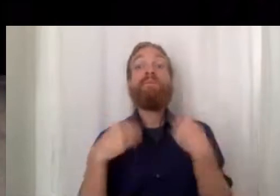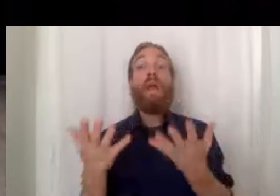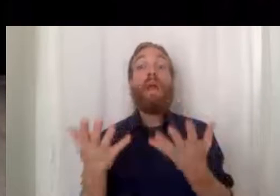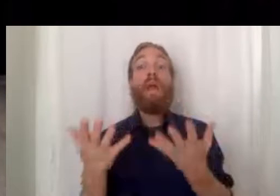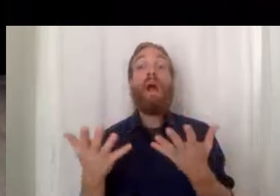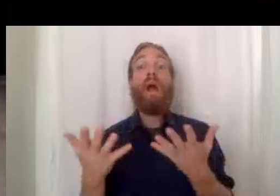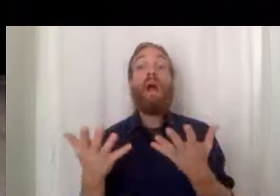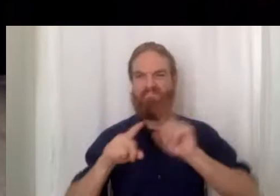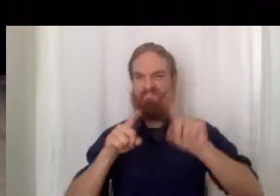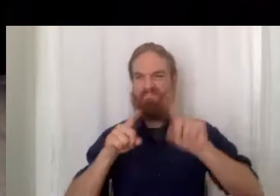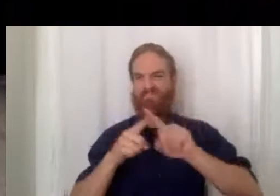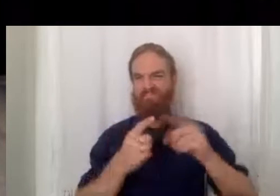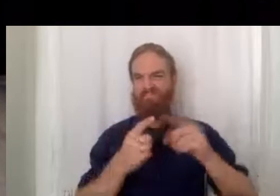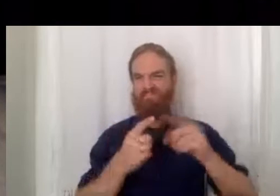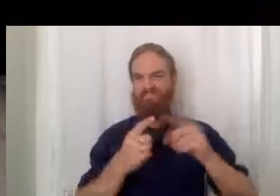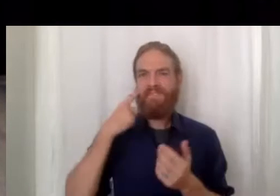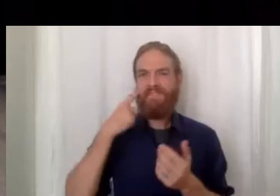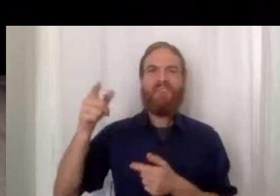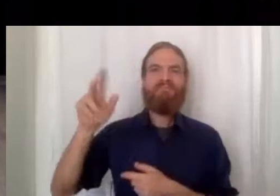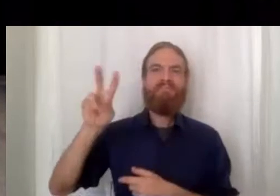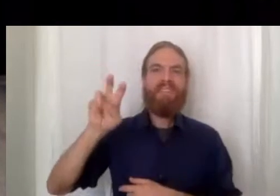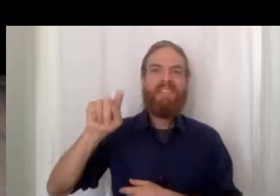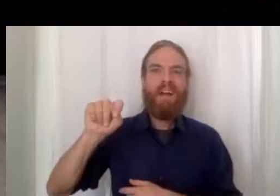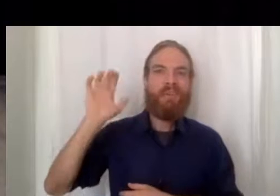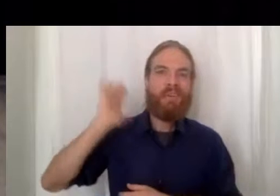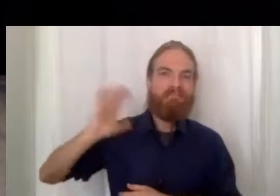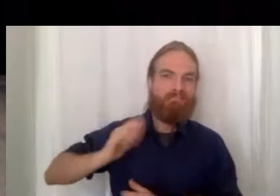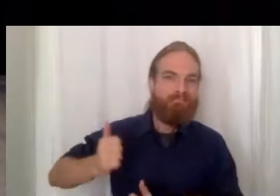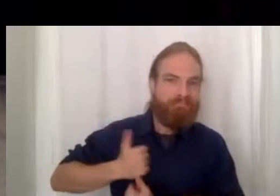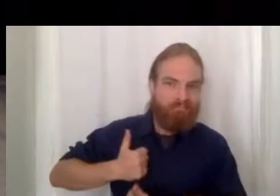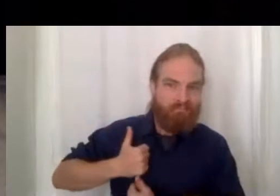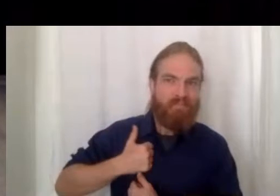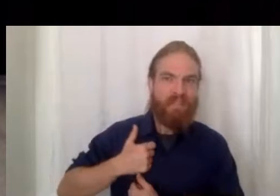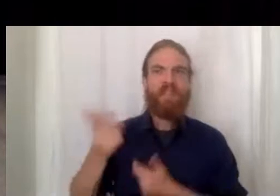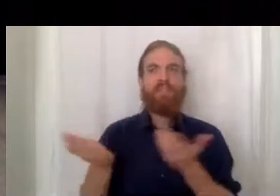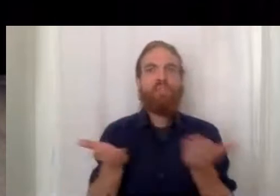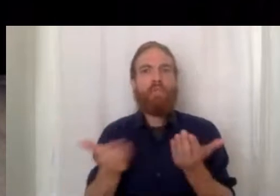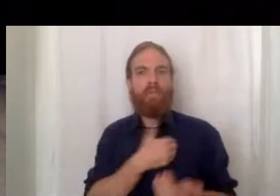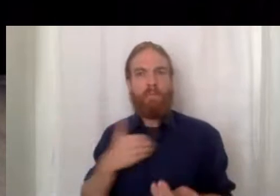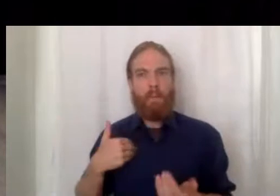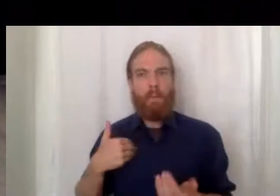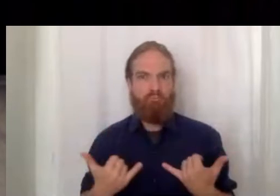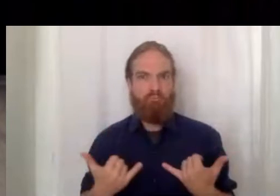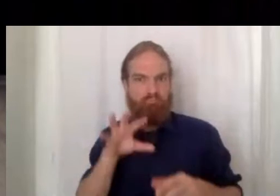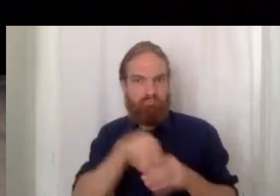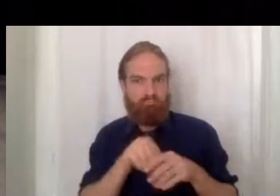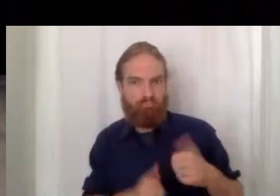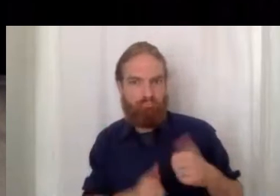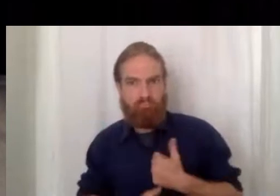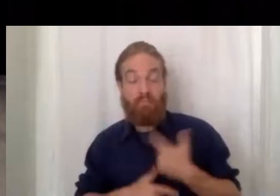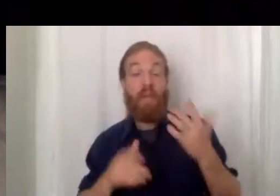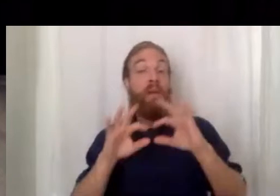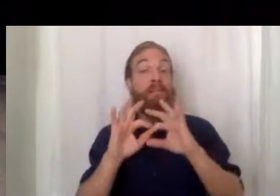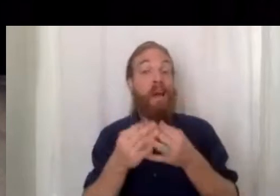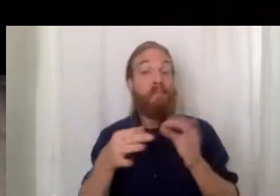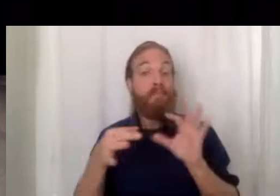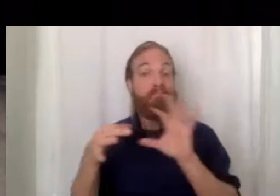families, and since their inception, they've really made a tremendous